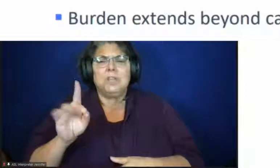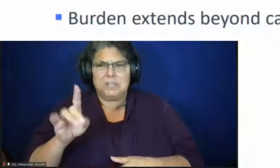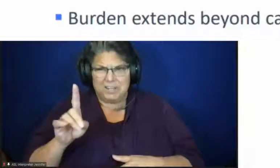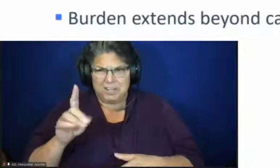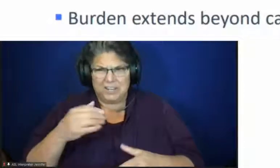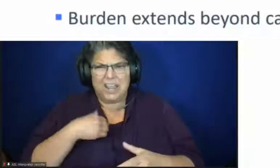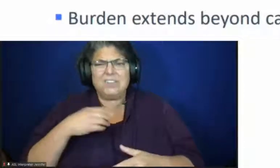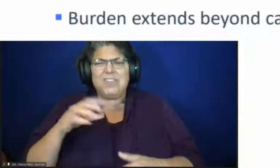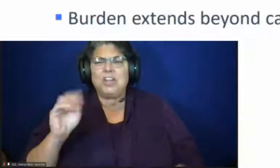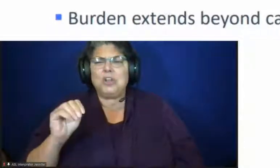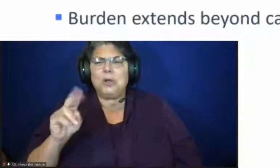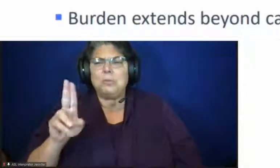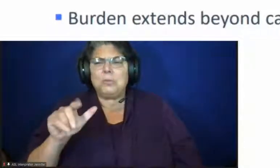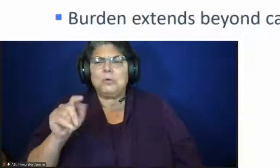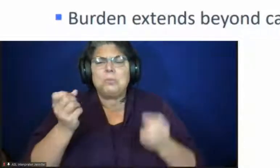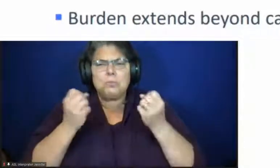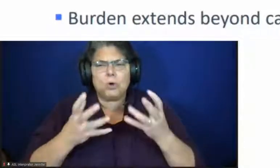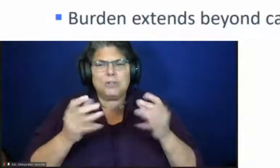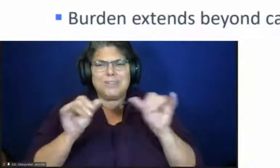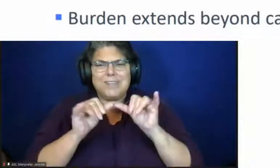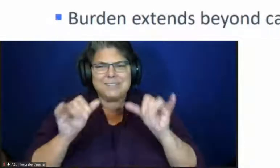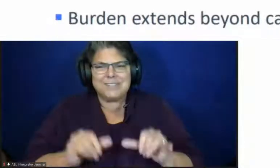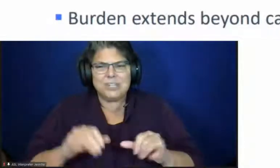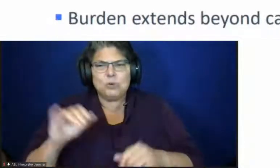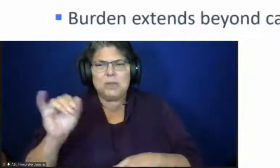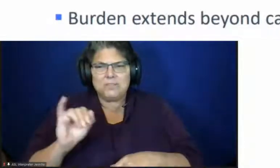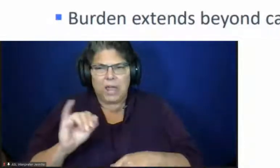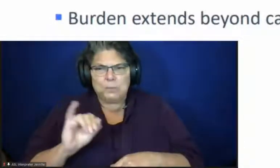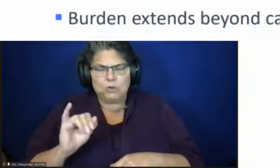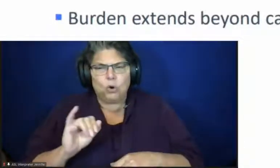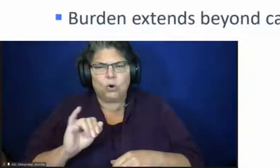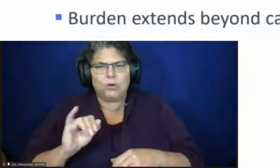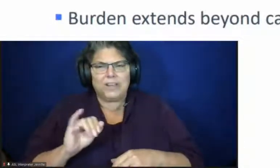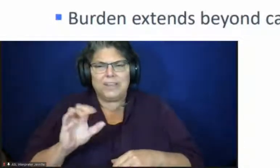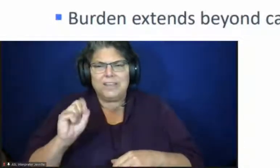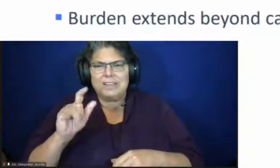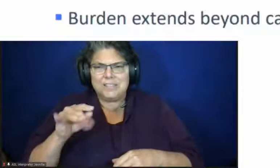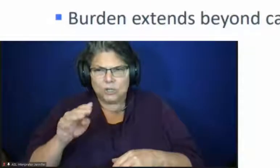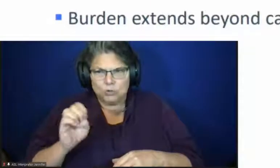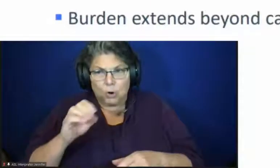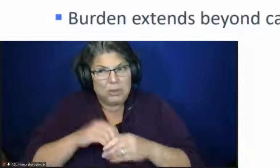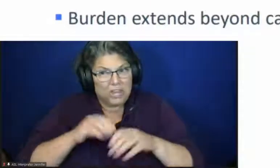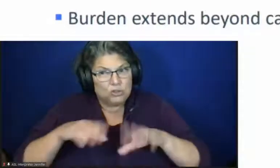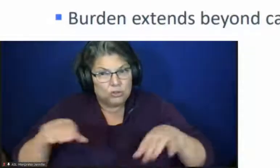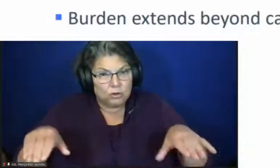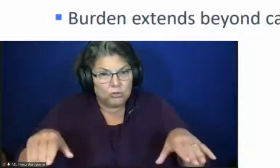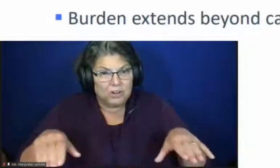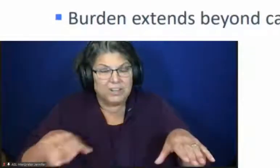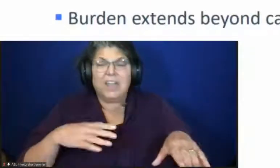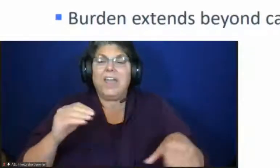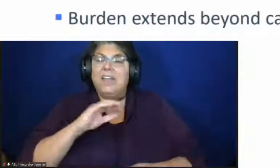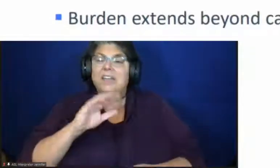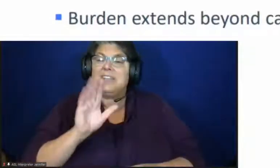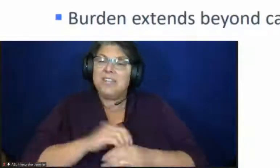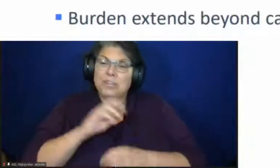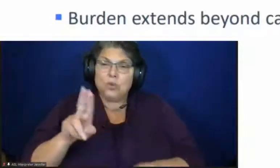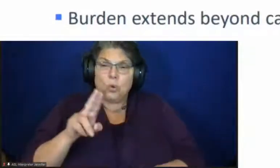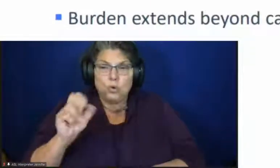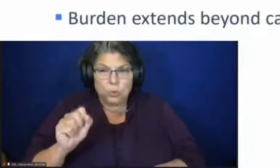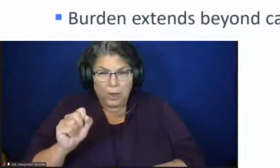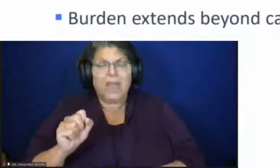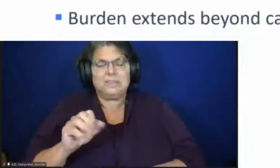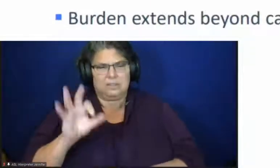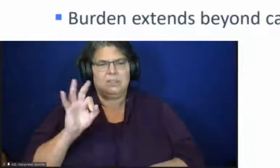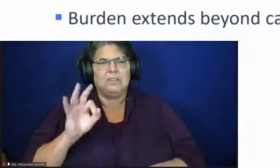multi-system inflammatory syndrome for children, and 94 deaths have occurred here in the United States. But the